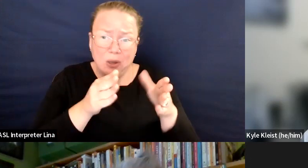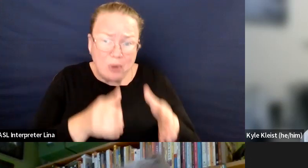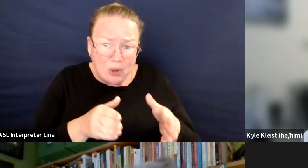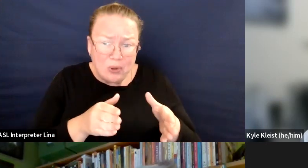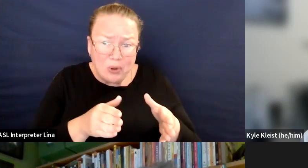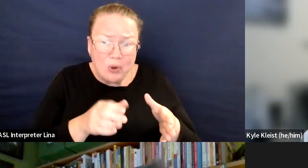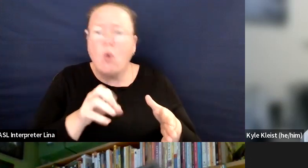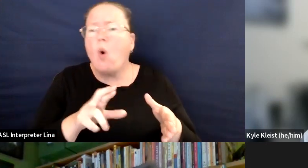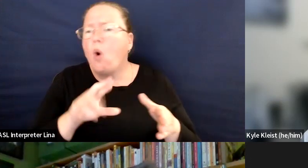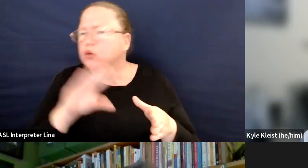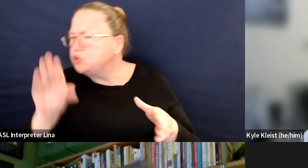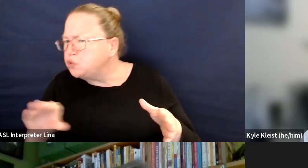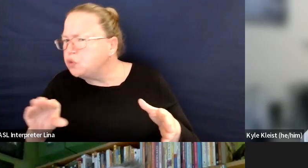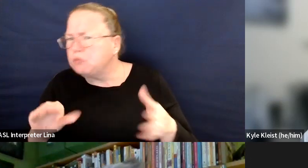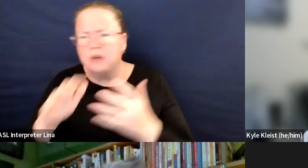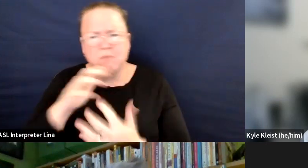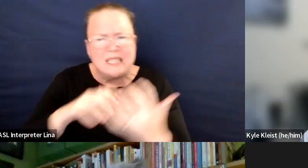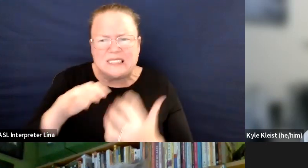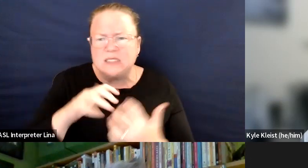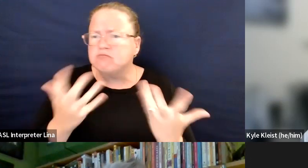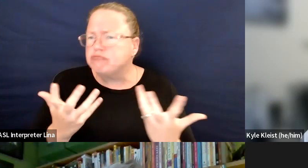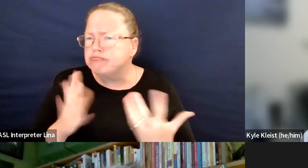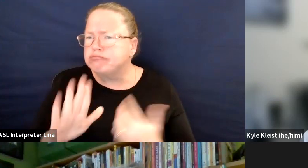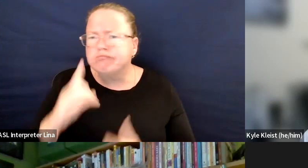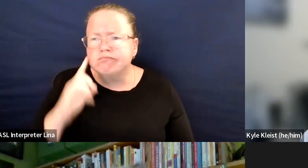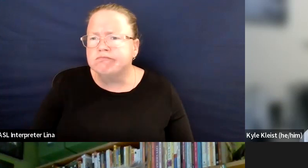or over Zoom or a combination?